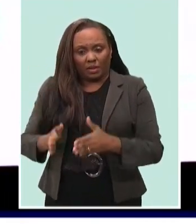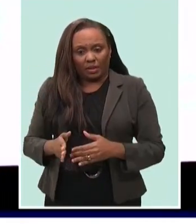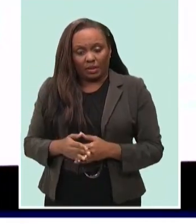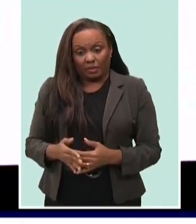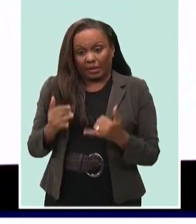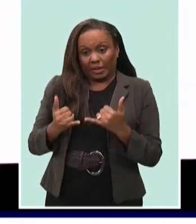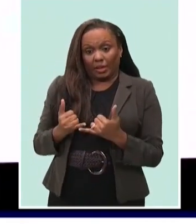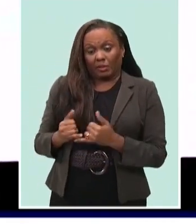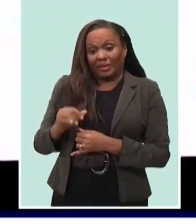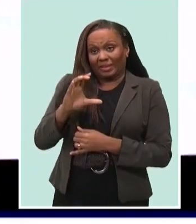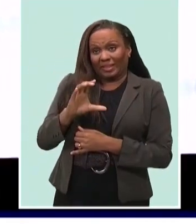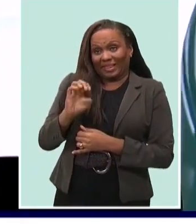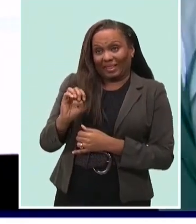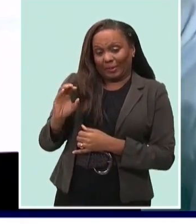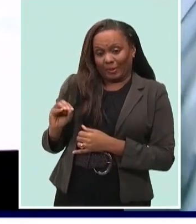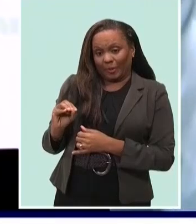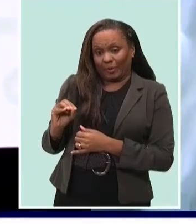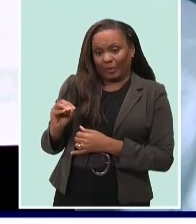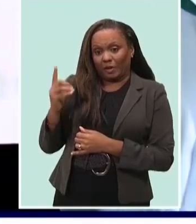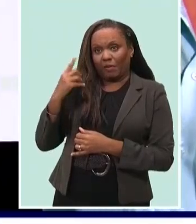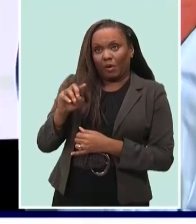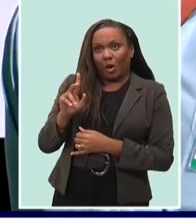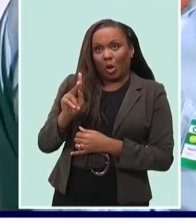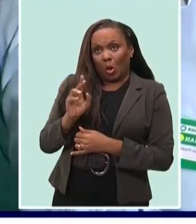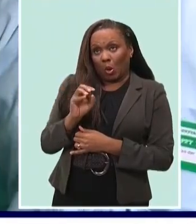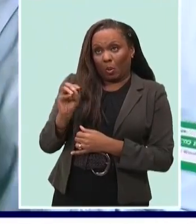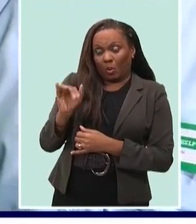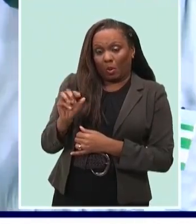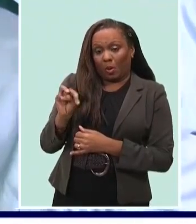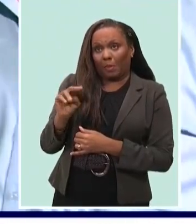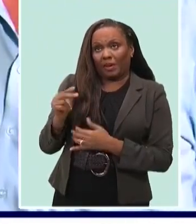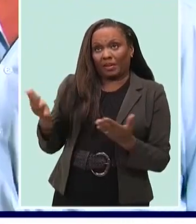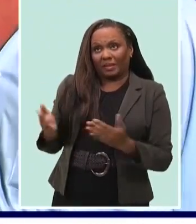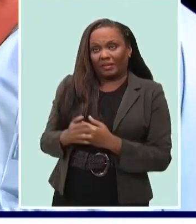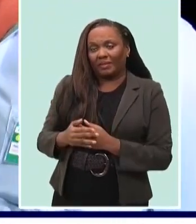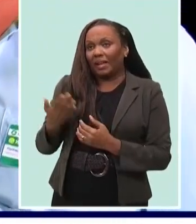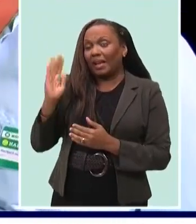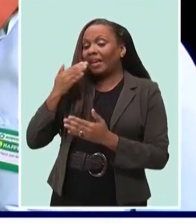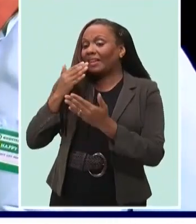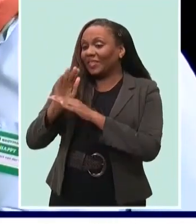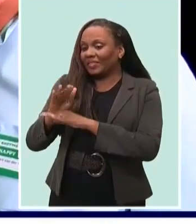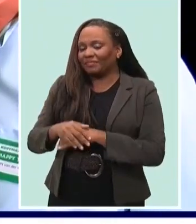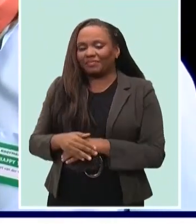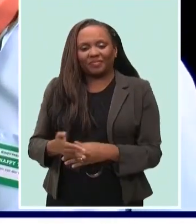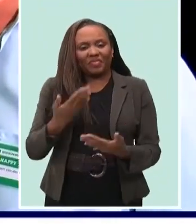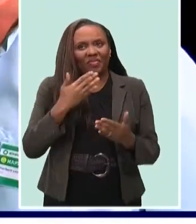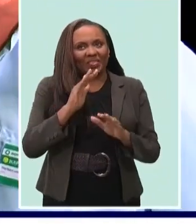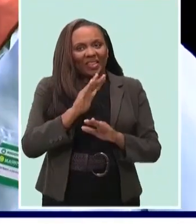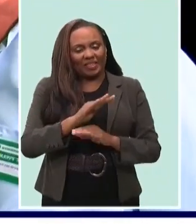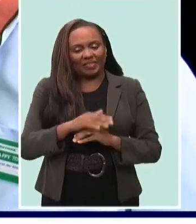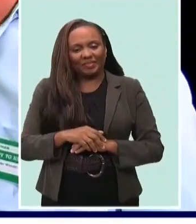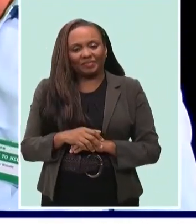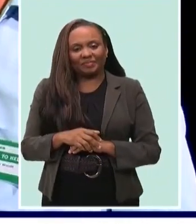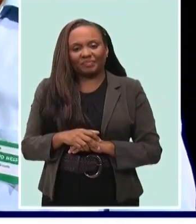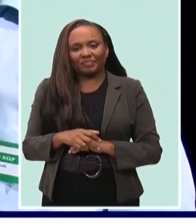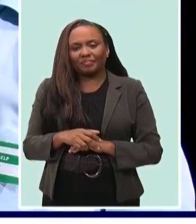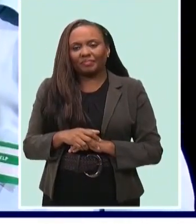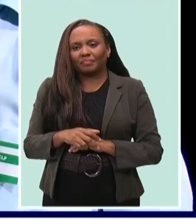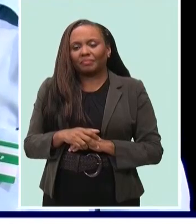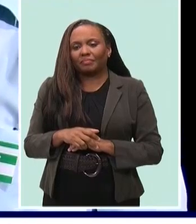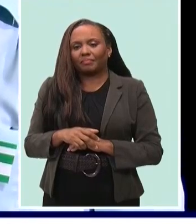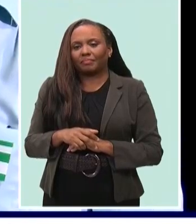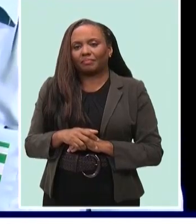Koyman Holdings, Herbert van der Woed, here with me right now this evening. Sir, good evening. Good evening to you. Now, tell me about